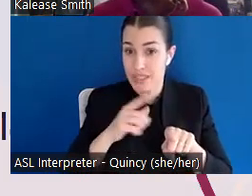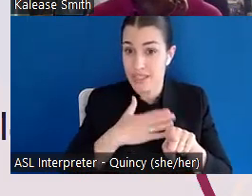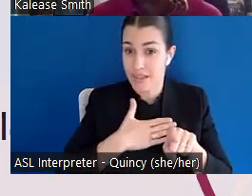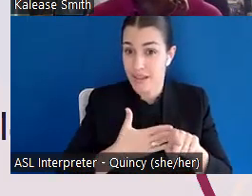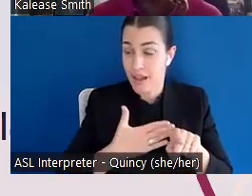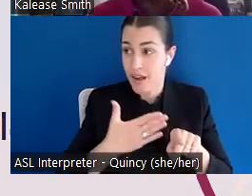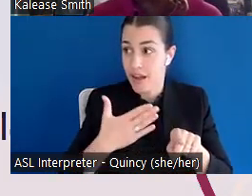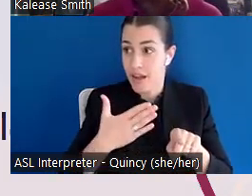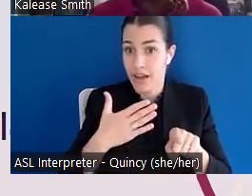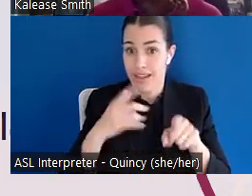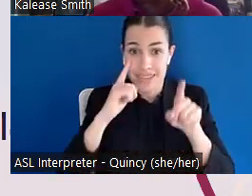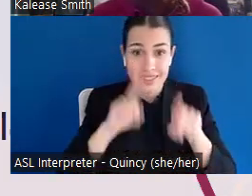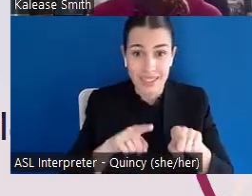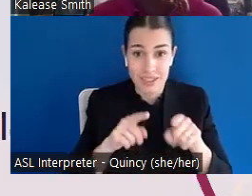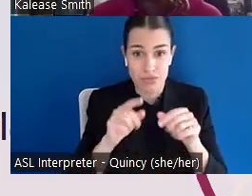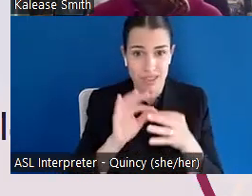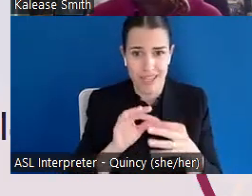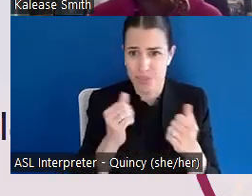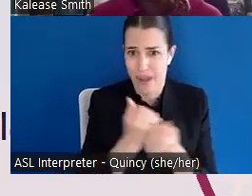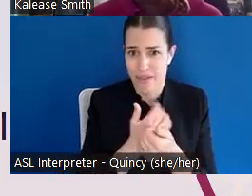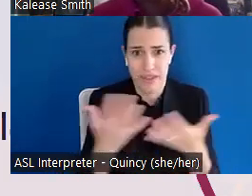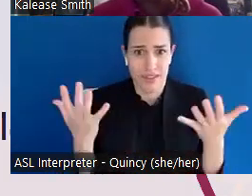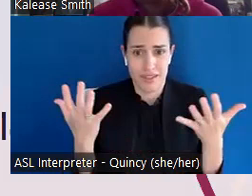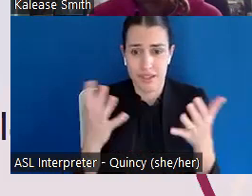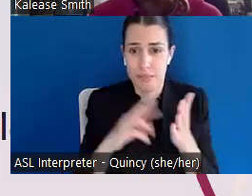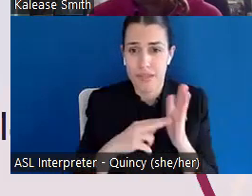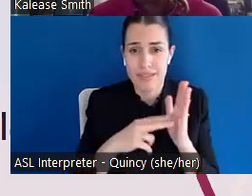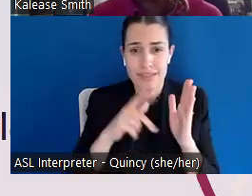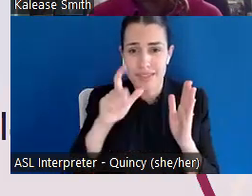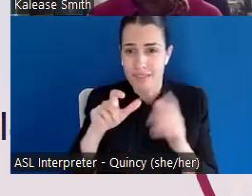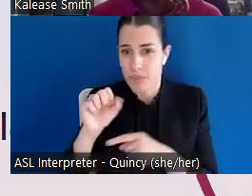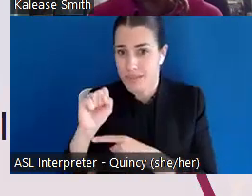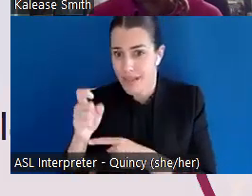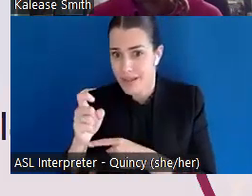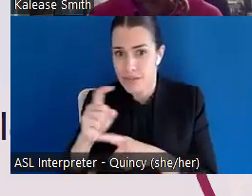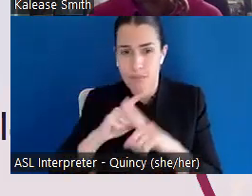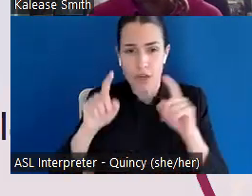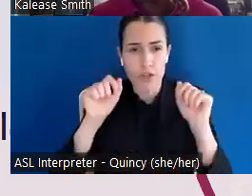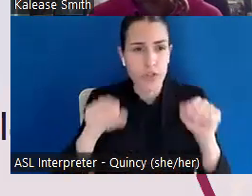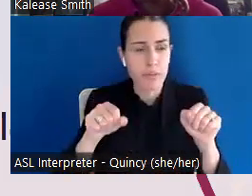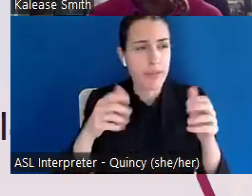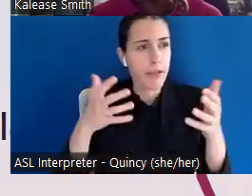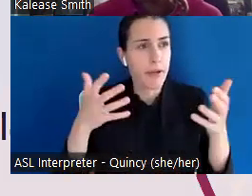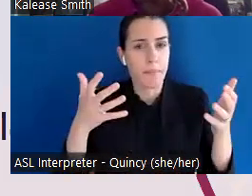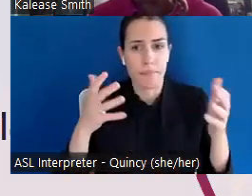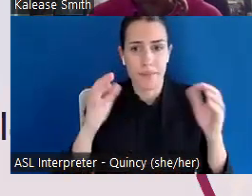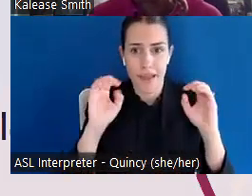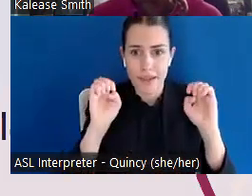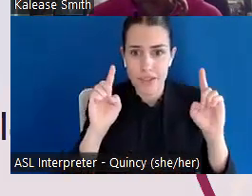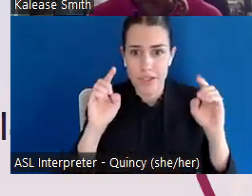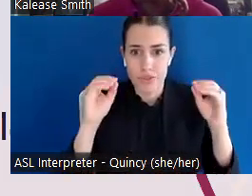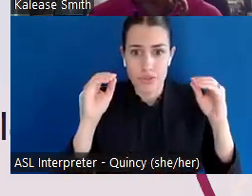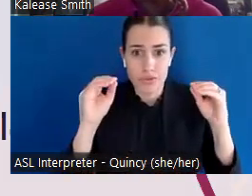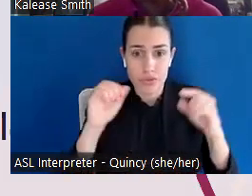that consent is related to everything, right? So no matter what, if I have been doing this educational training